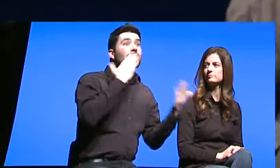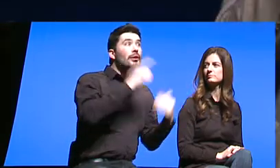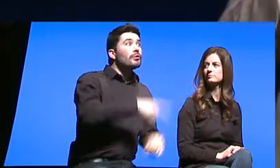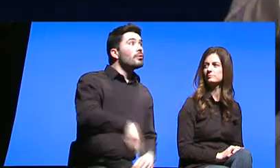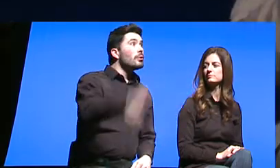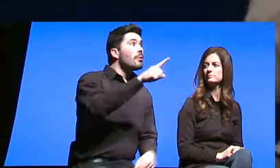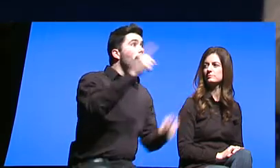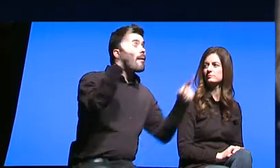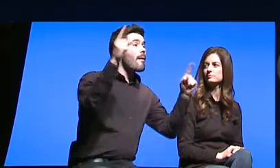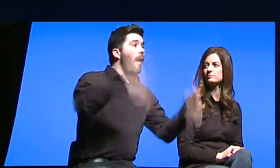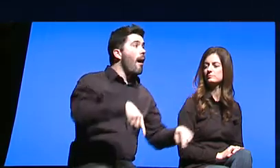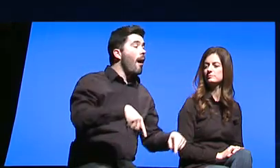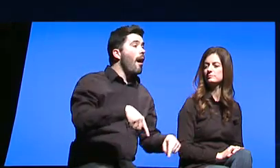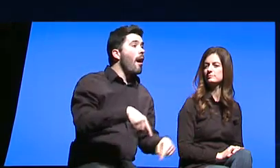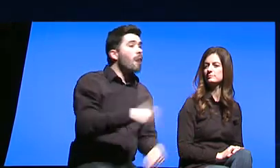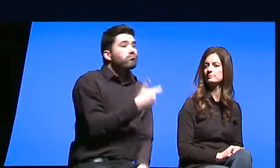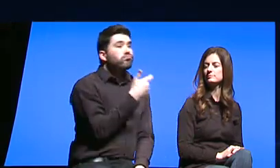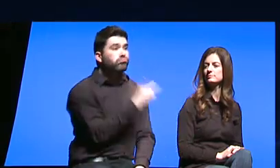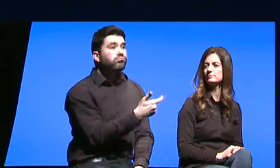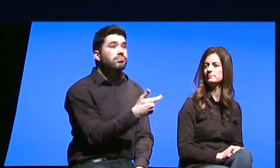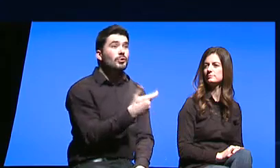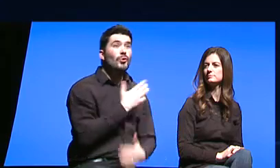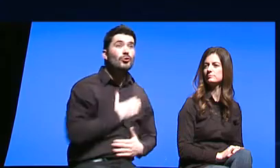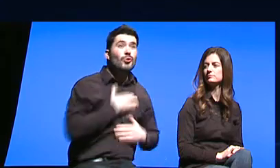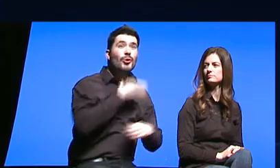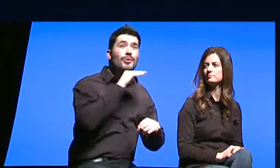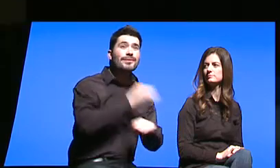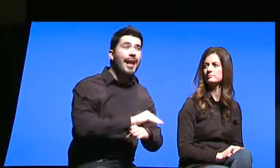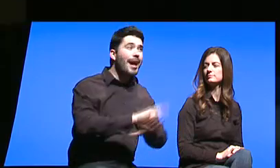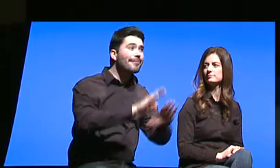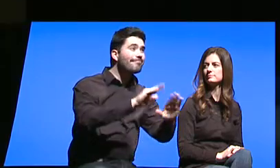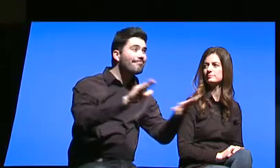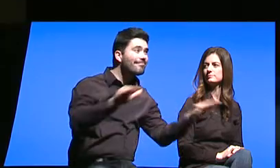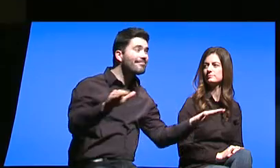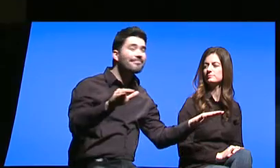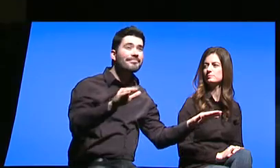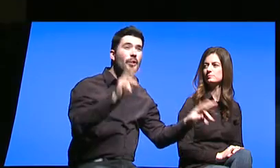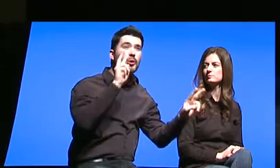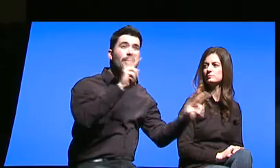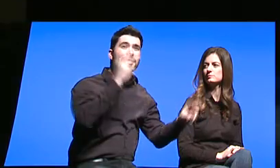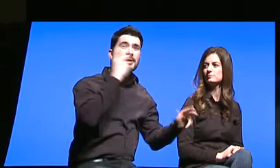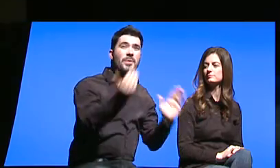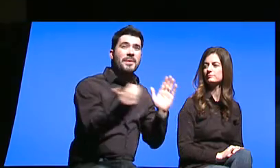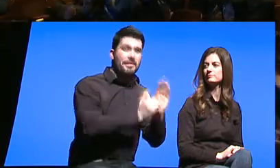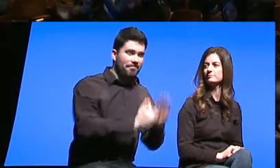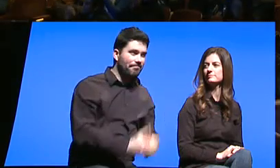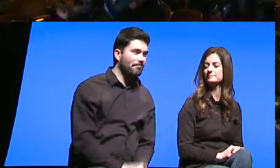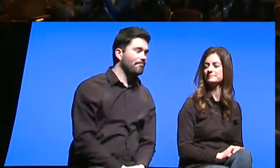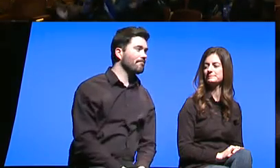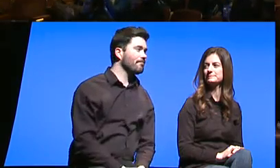here to listen. And have a great night, and we'll look forward to seeing you here again. Thank you.